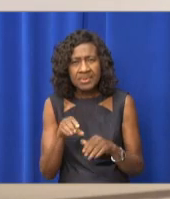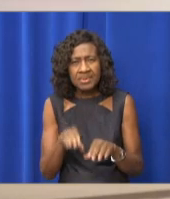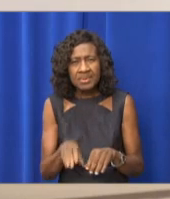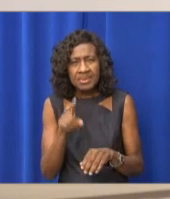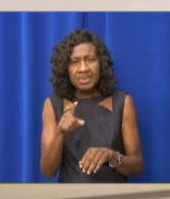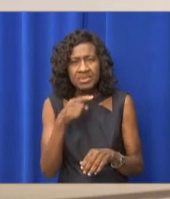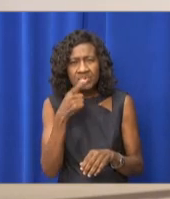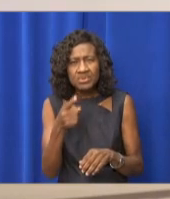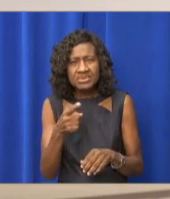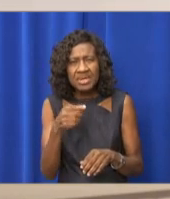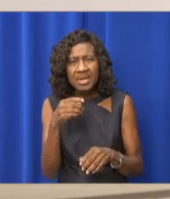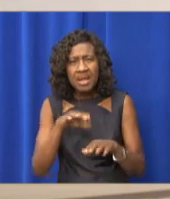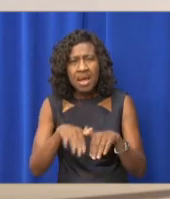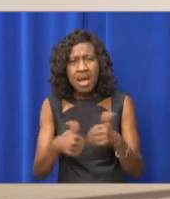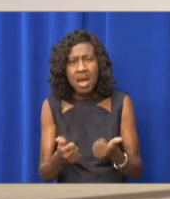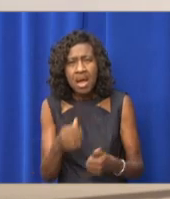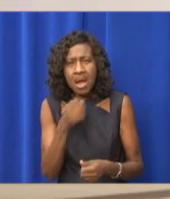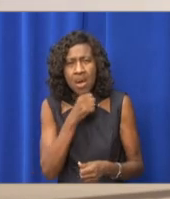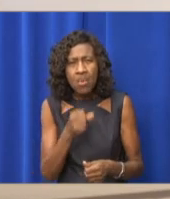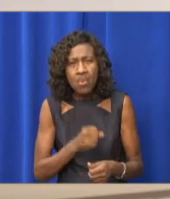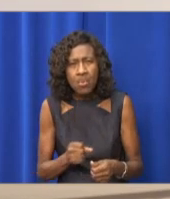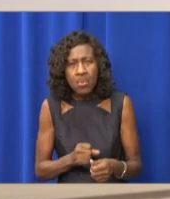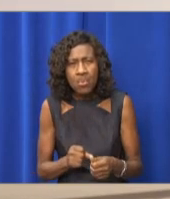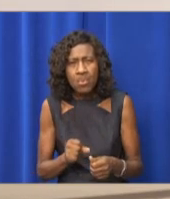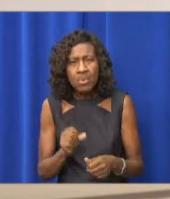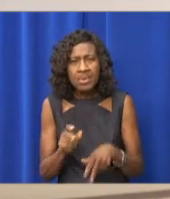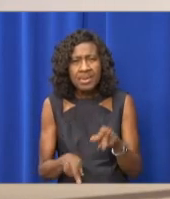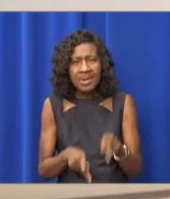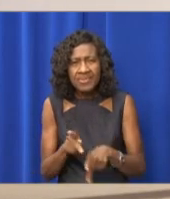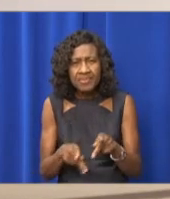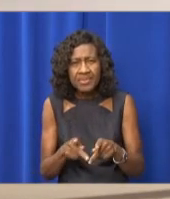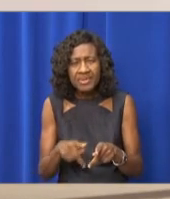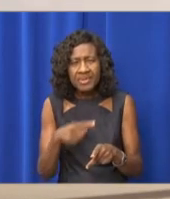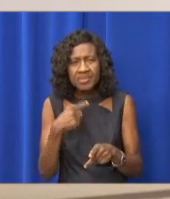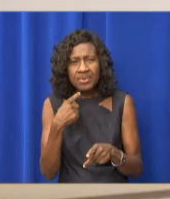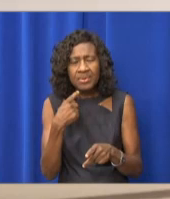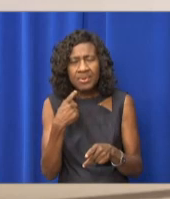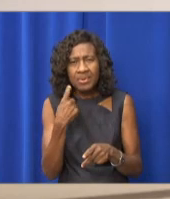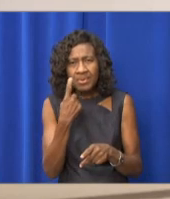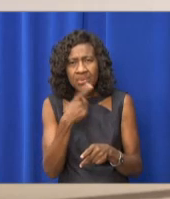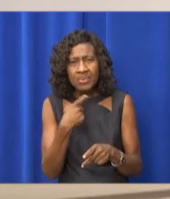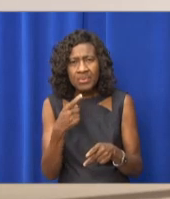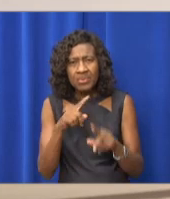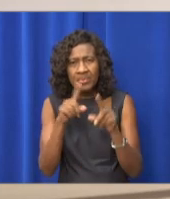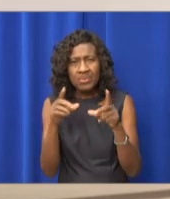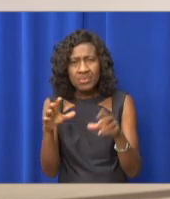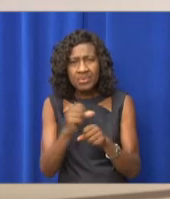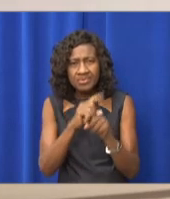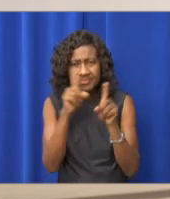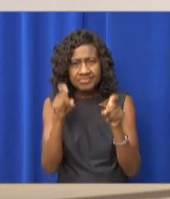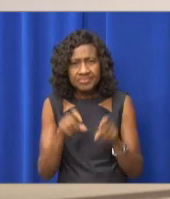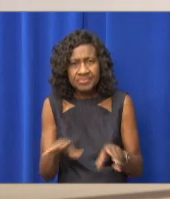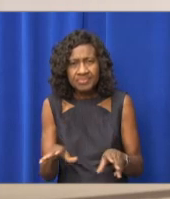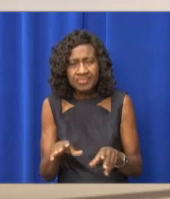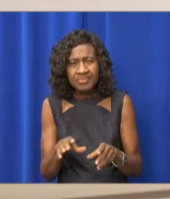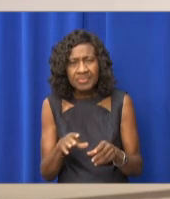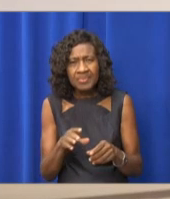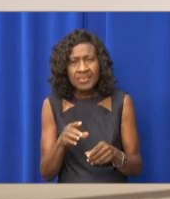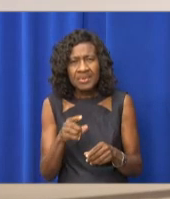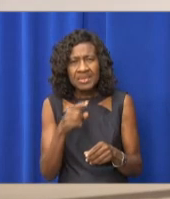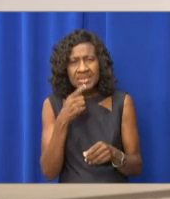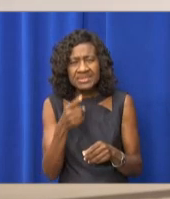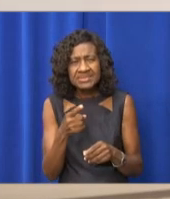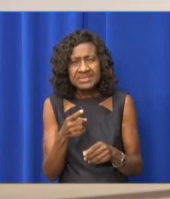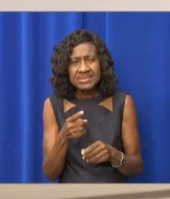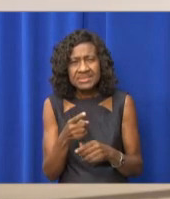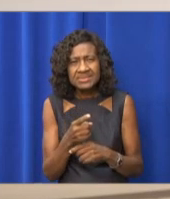age ranges for the positive cases that we have? We haven't got that in a little while. I don't think it's changed much, Reshma.